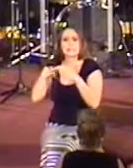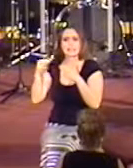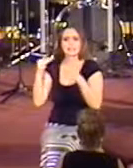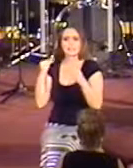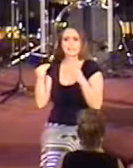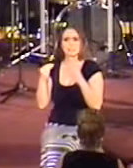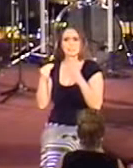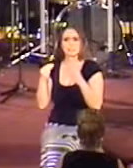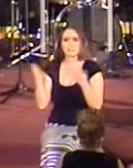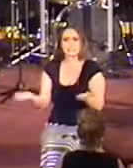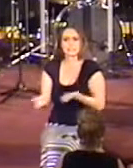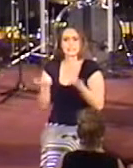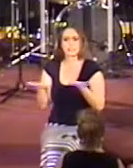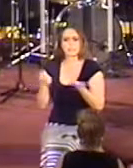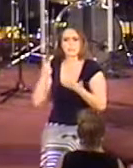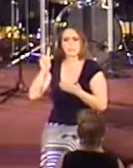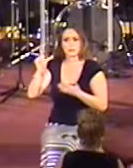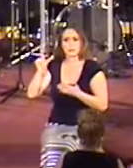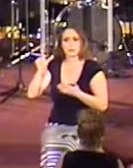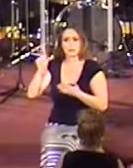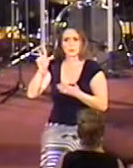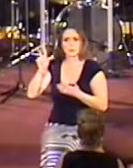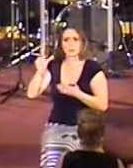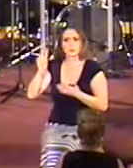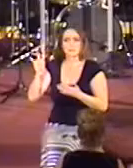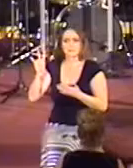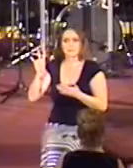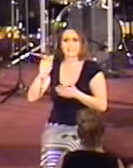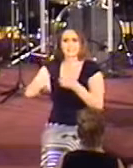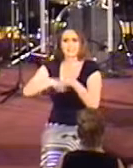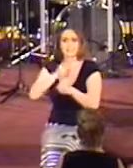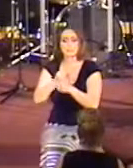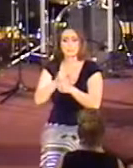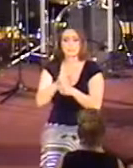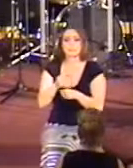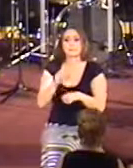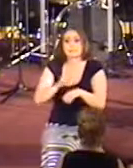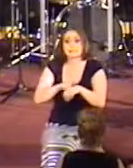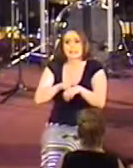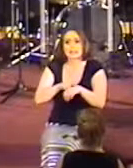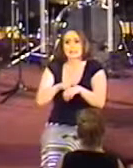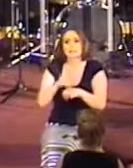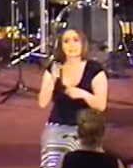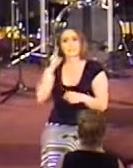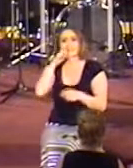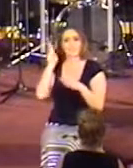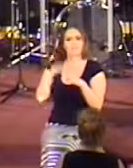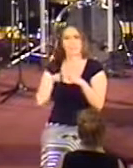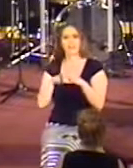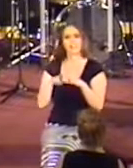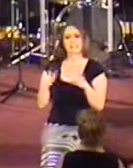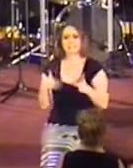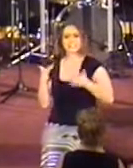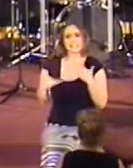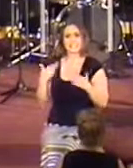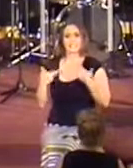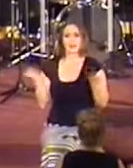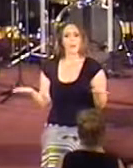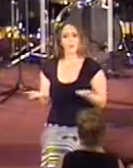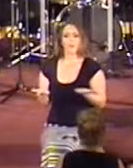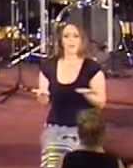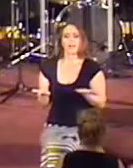here for 20-some years. And but what makes those times fulfilling, what makes them really fun, what makes the excitement so